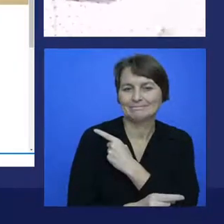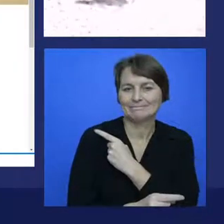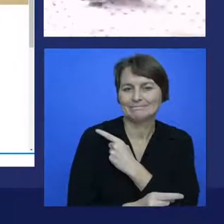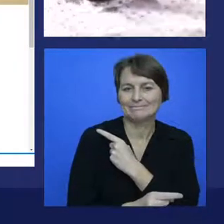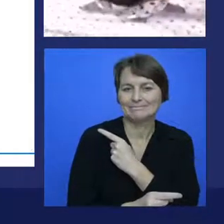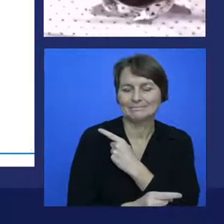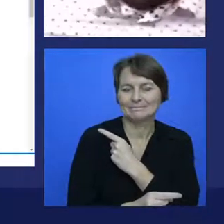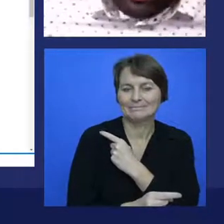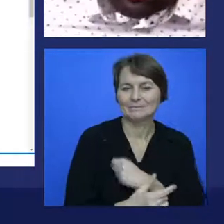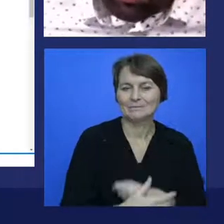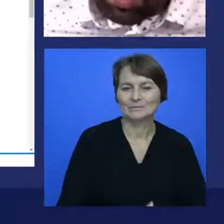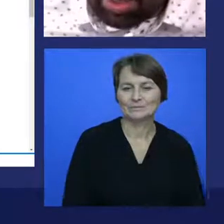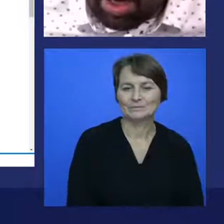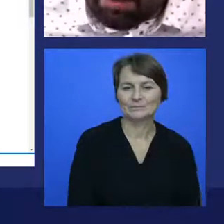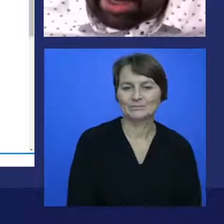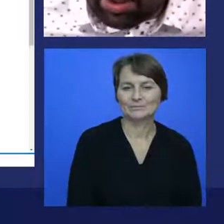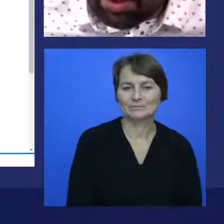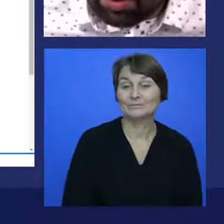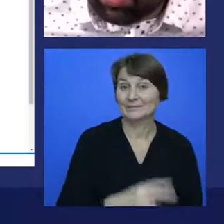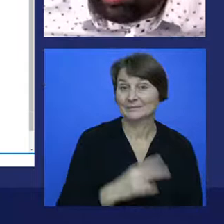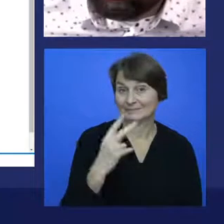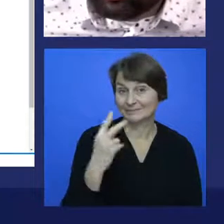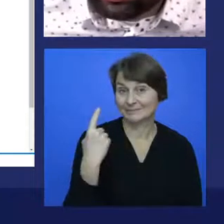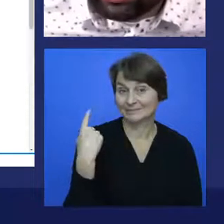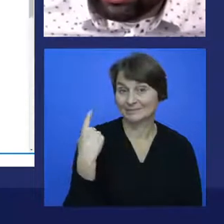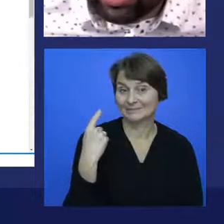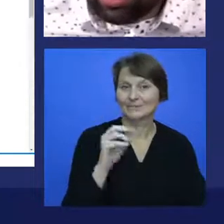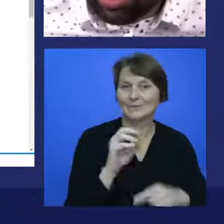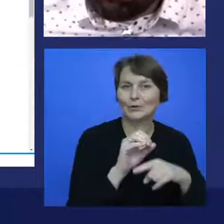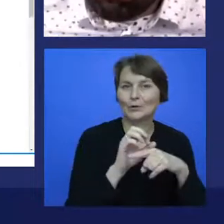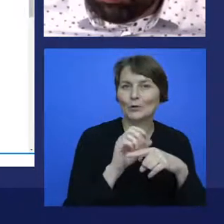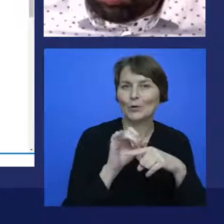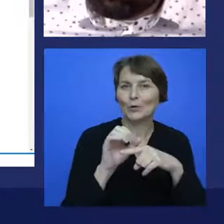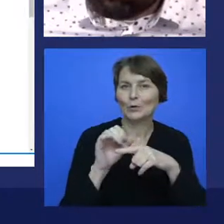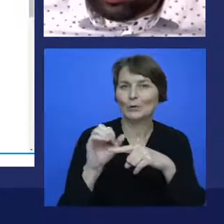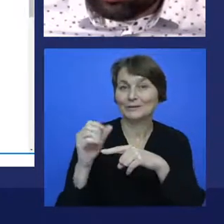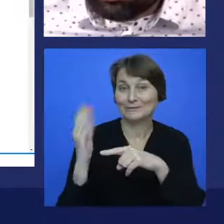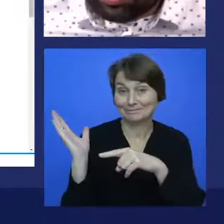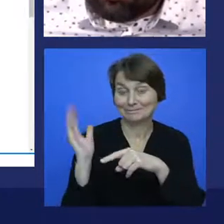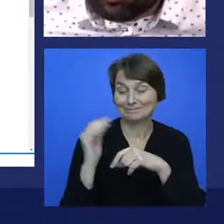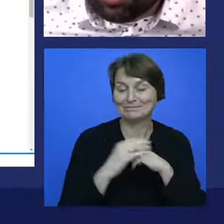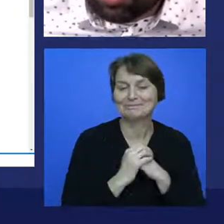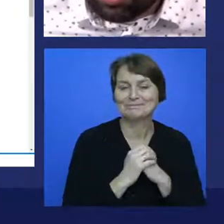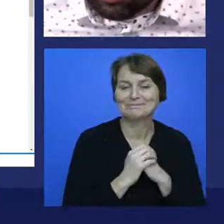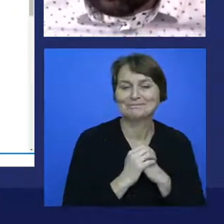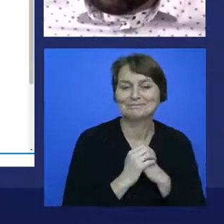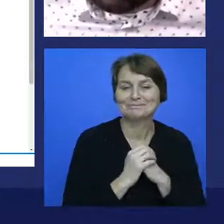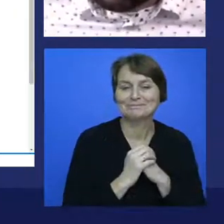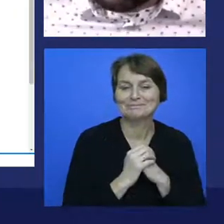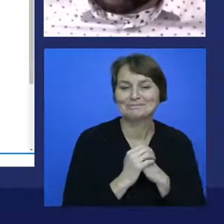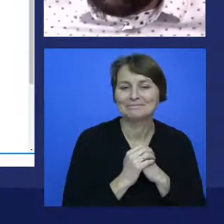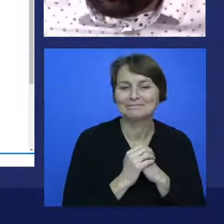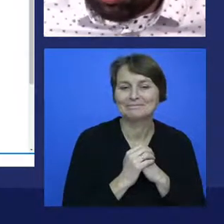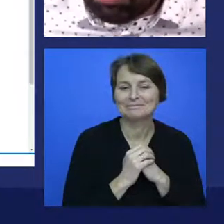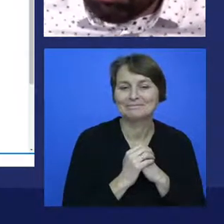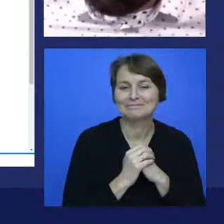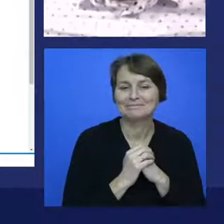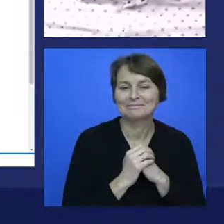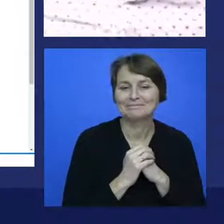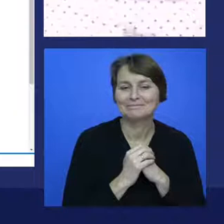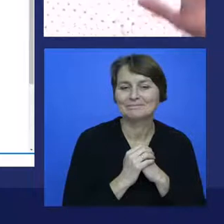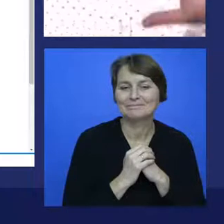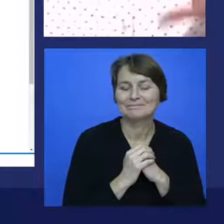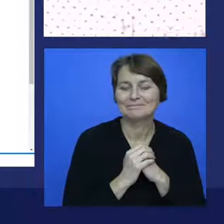better. And so that's what you actually saw my code doing. Well, I haven't checked it in yet. Oh, I need to go to dev. Sorry. So you can see that I'm starting